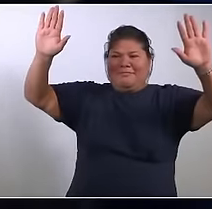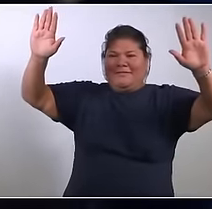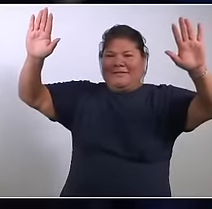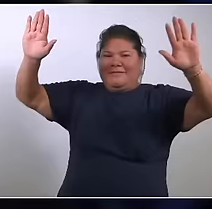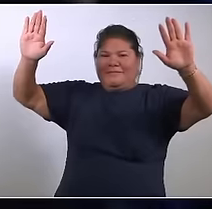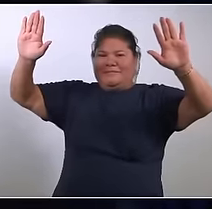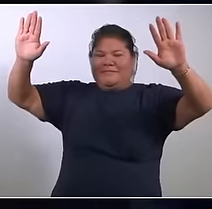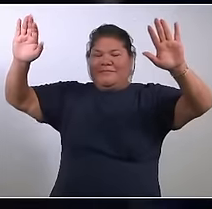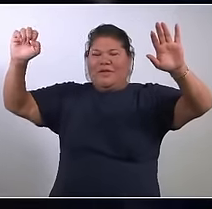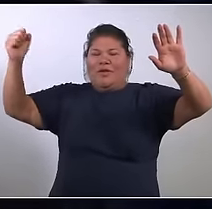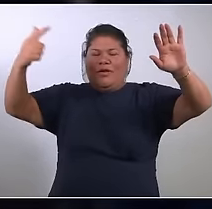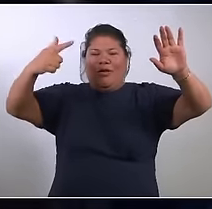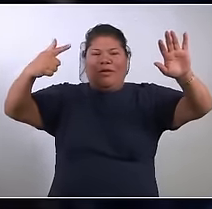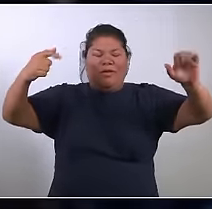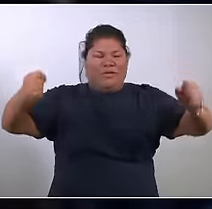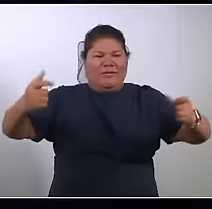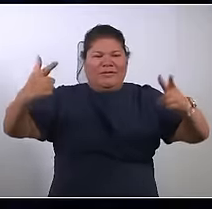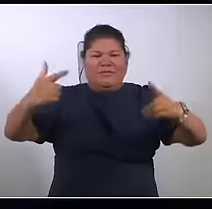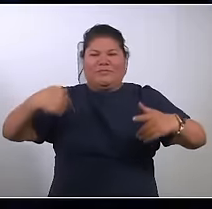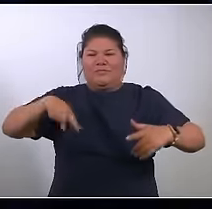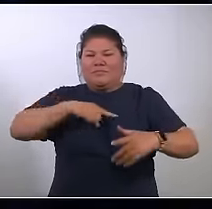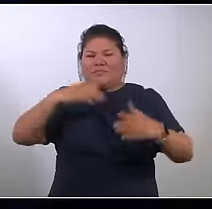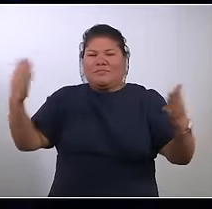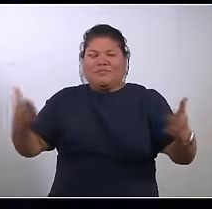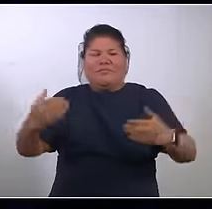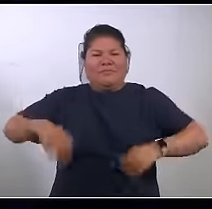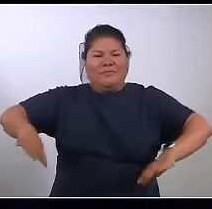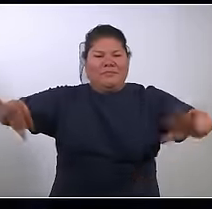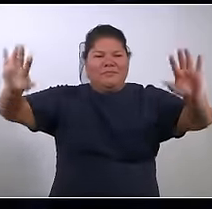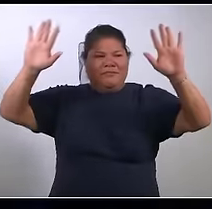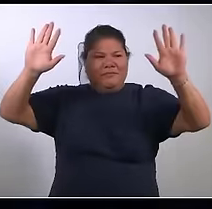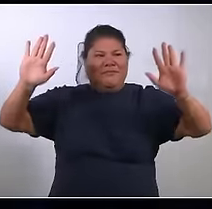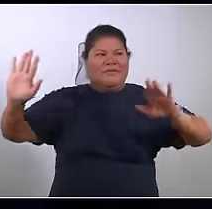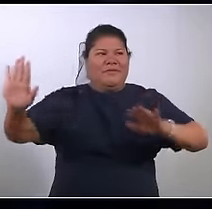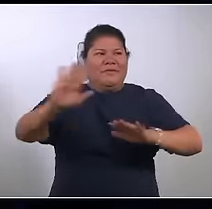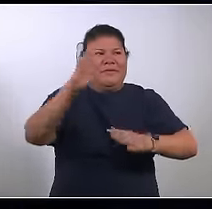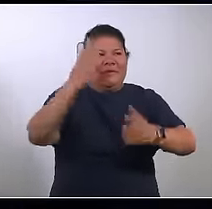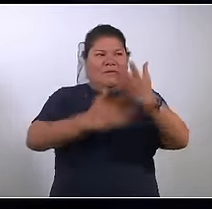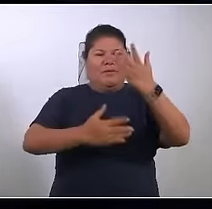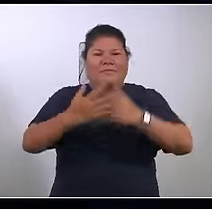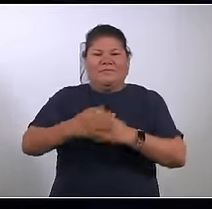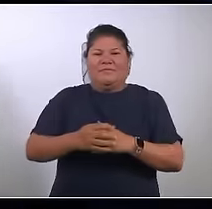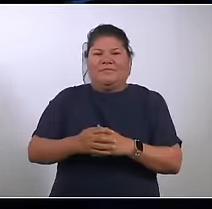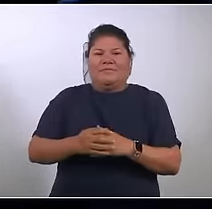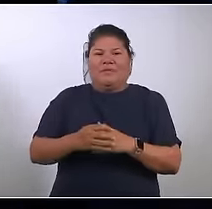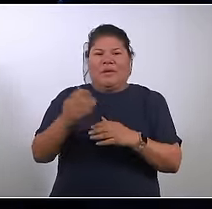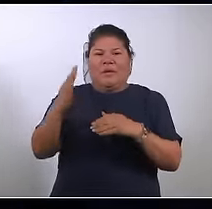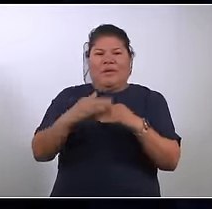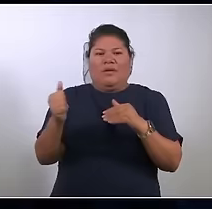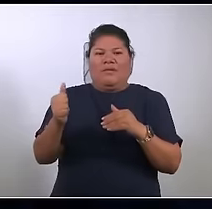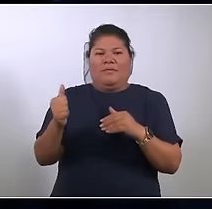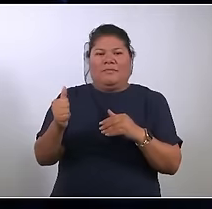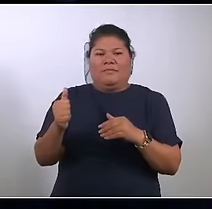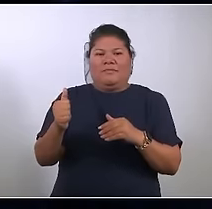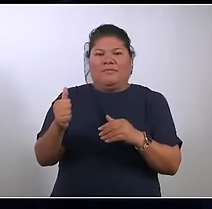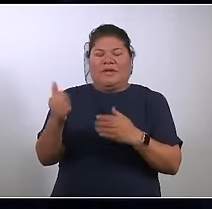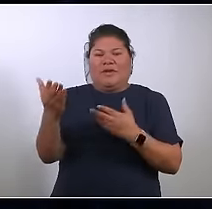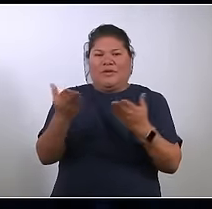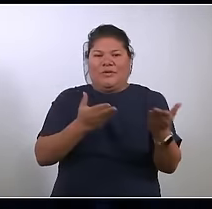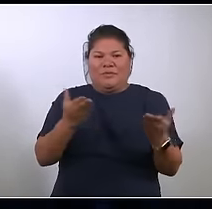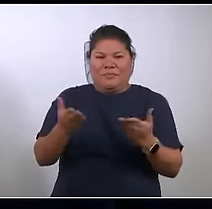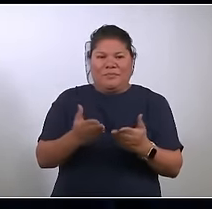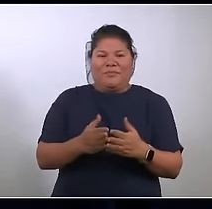sus manos todos. Everybody. Los que estamos aquí, everyone, lift up your hands. I want to call on all the